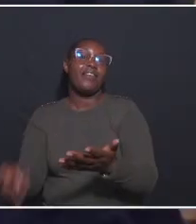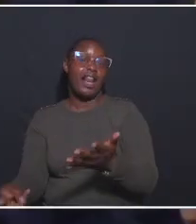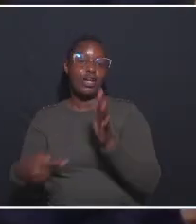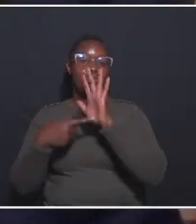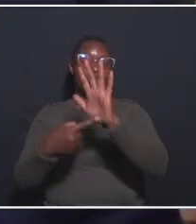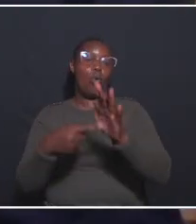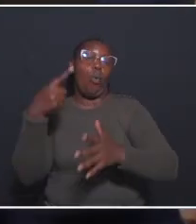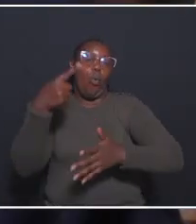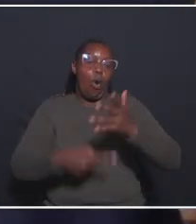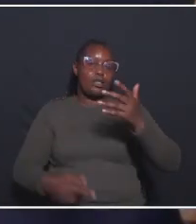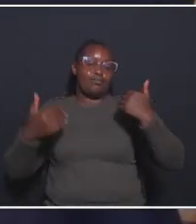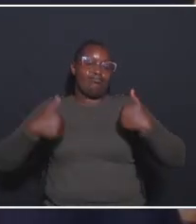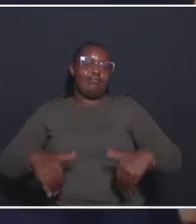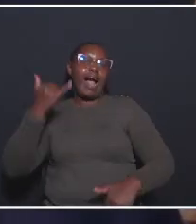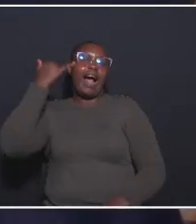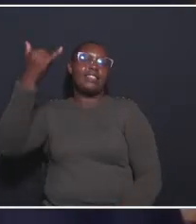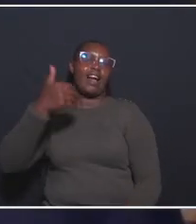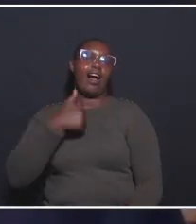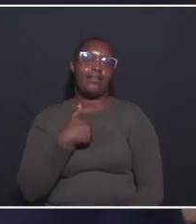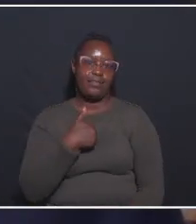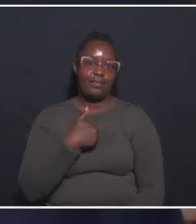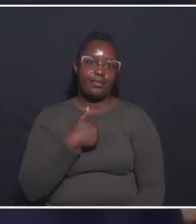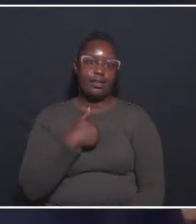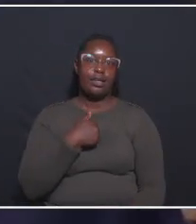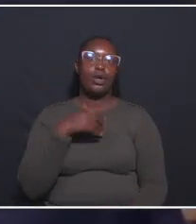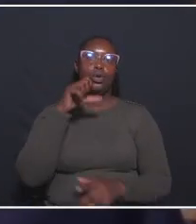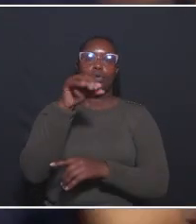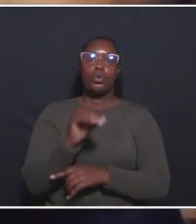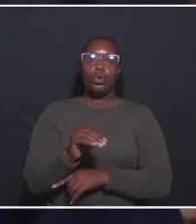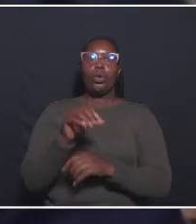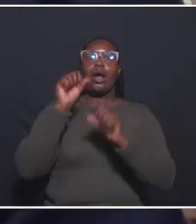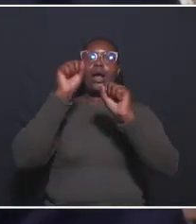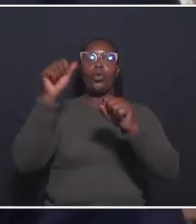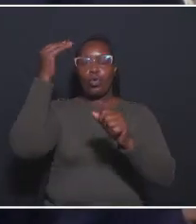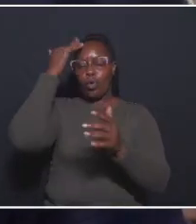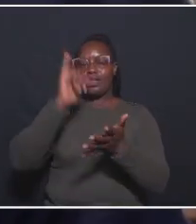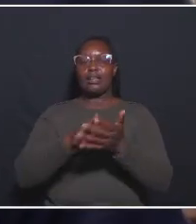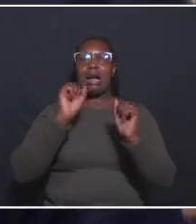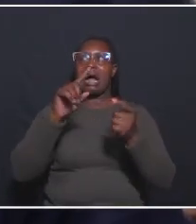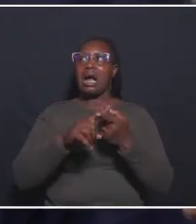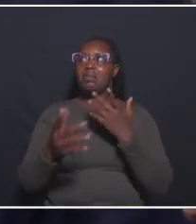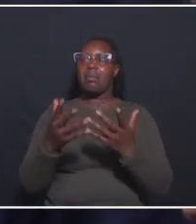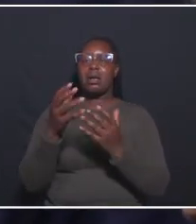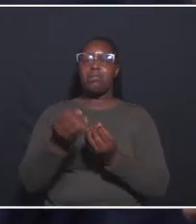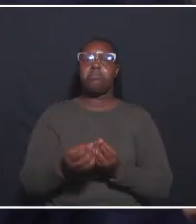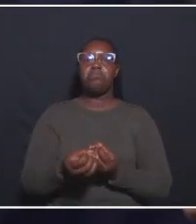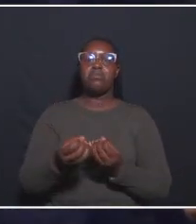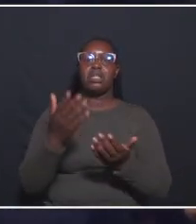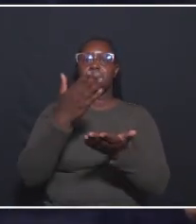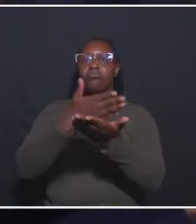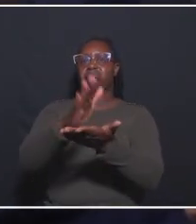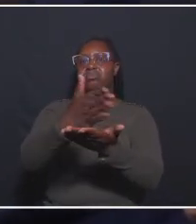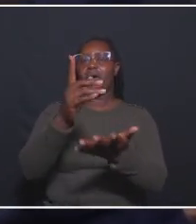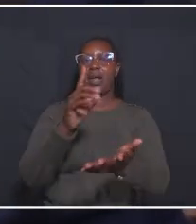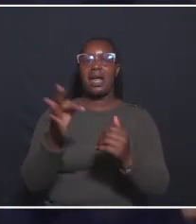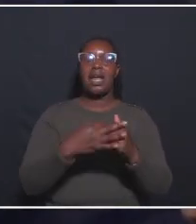it in your head. You know, once the script, you only can deliver 80% of what you have written or what you have